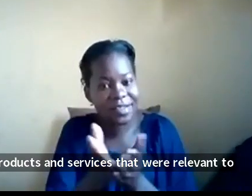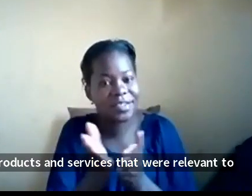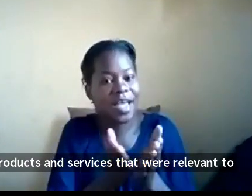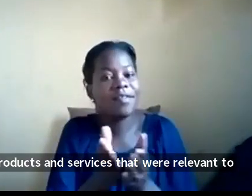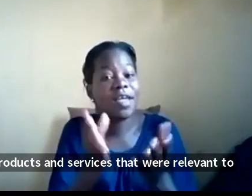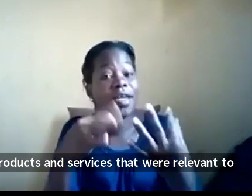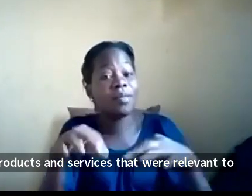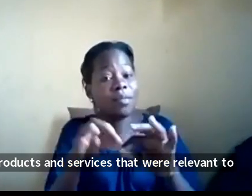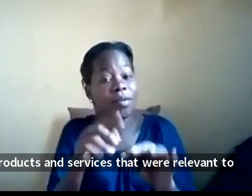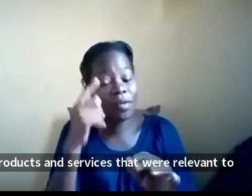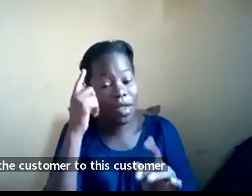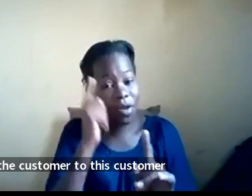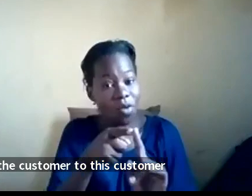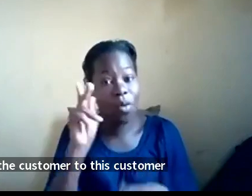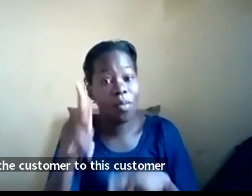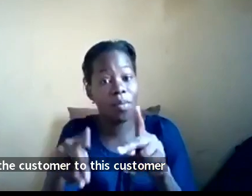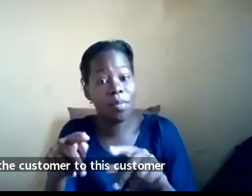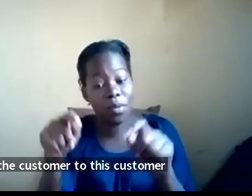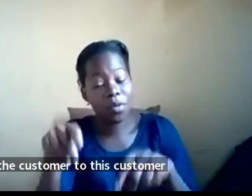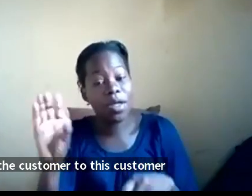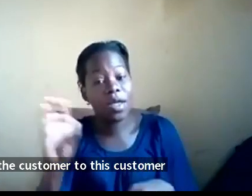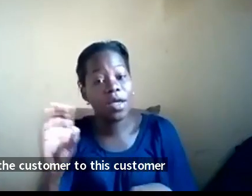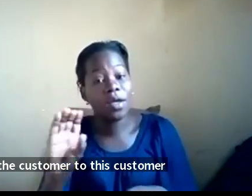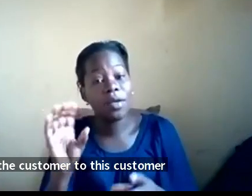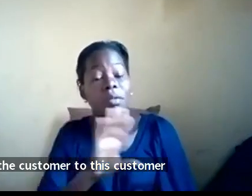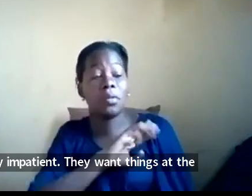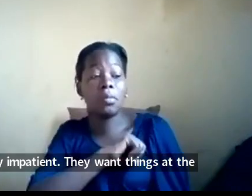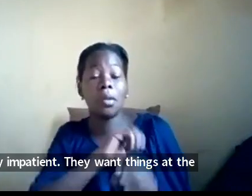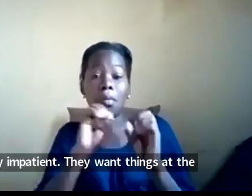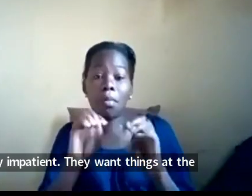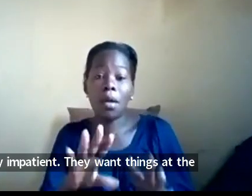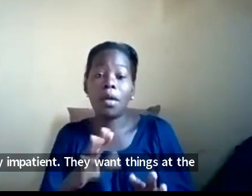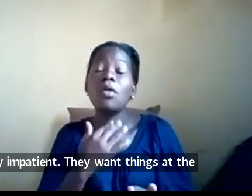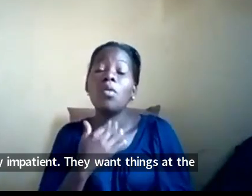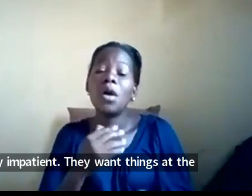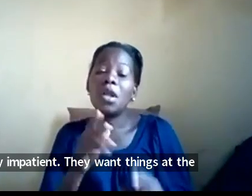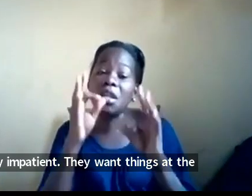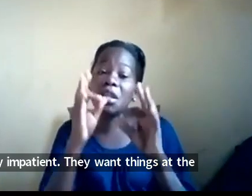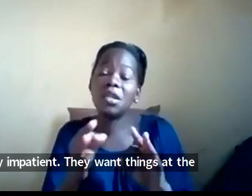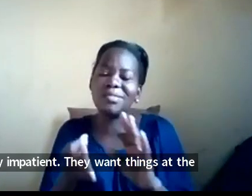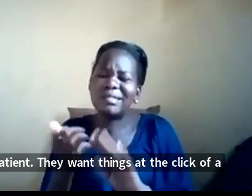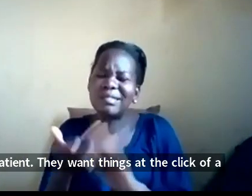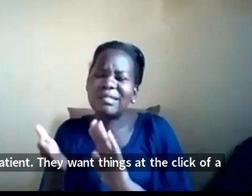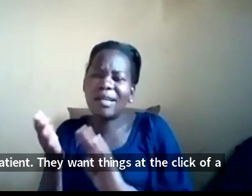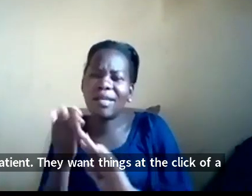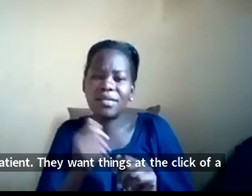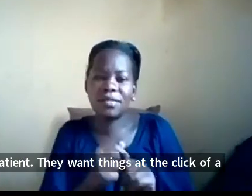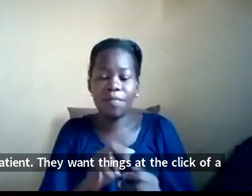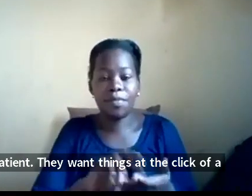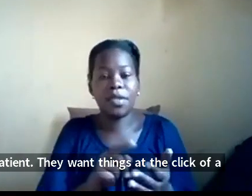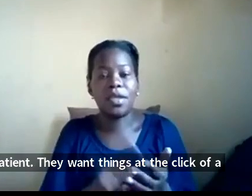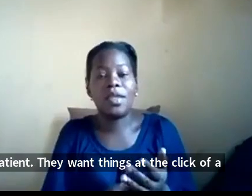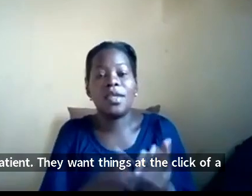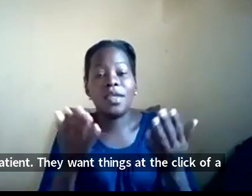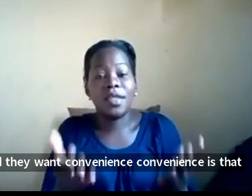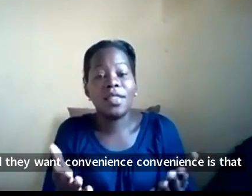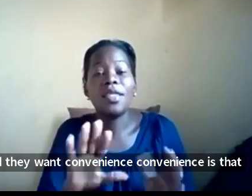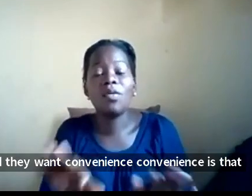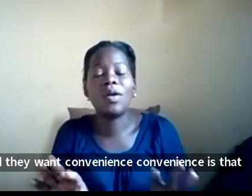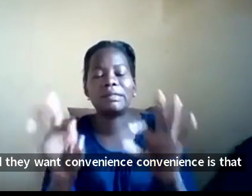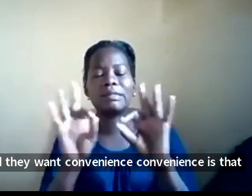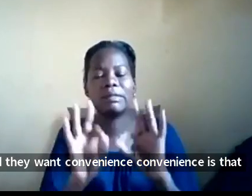Today's customer is very impatient. They want things at the click of a button. So, and they want convenience. Convenience is at the